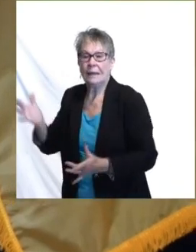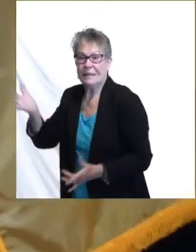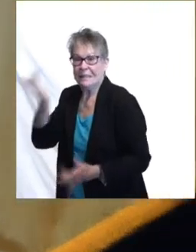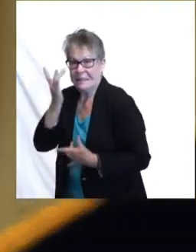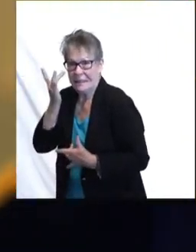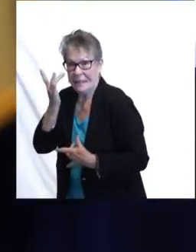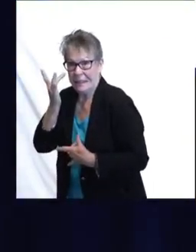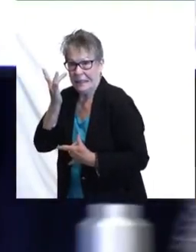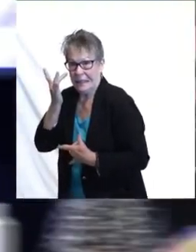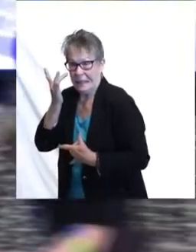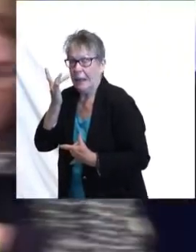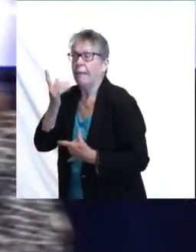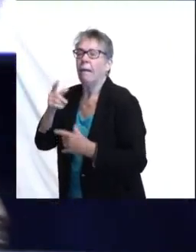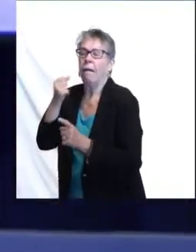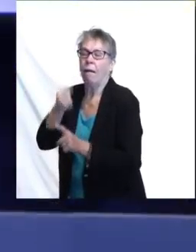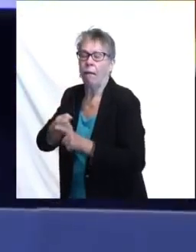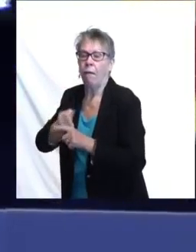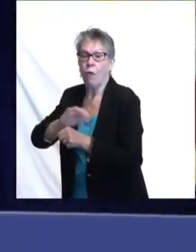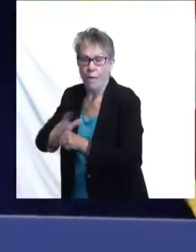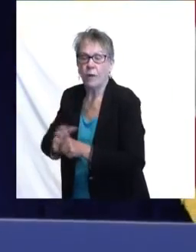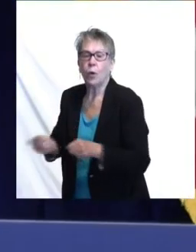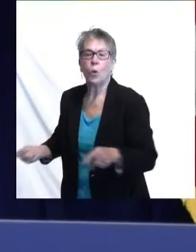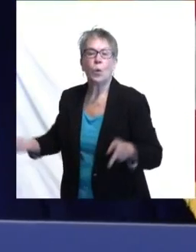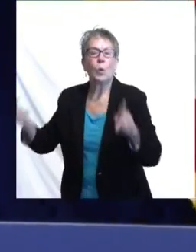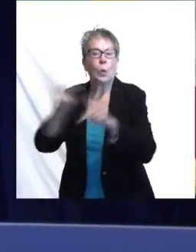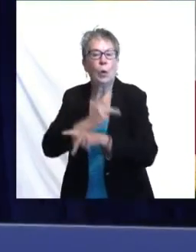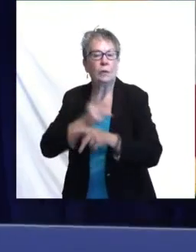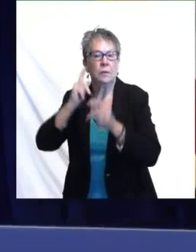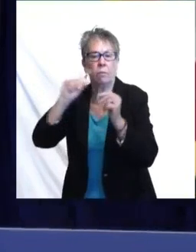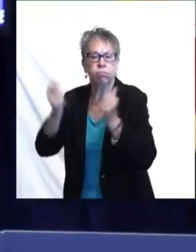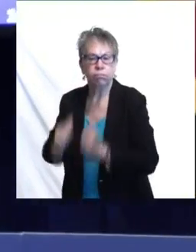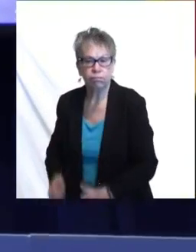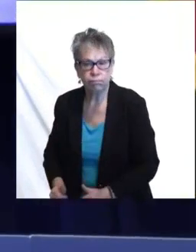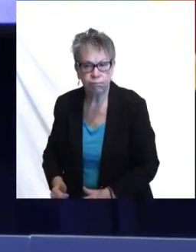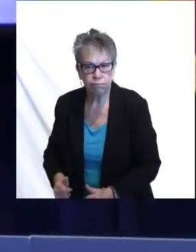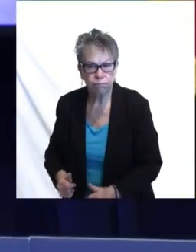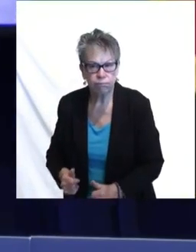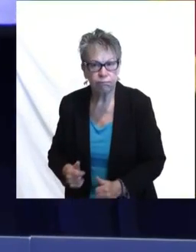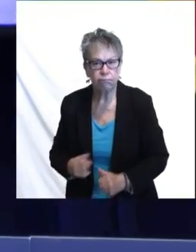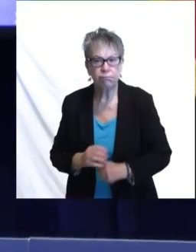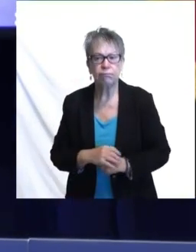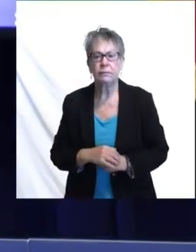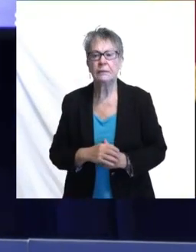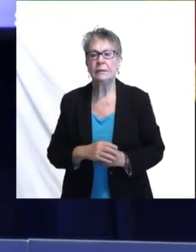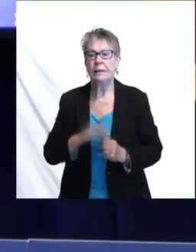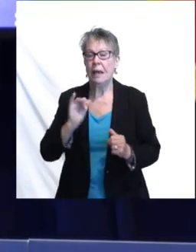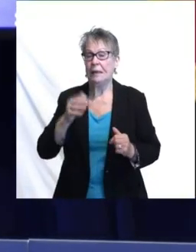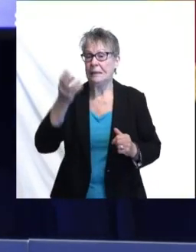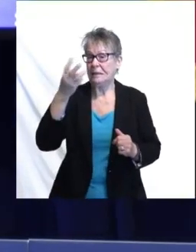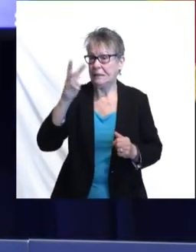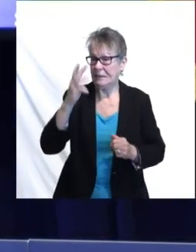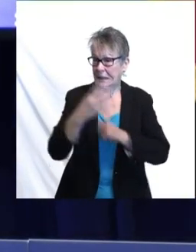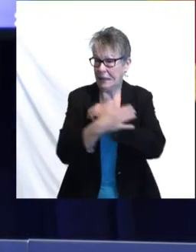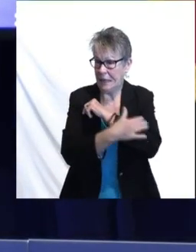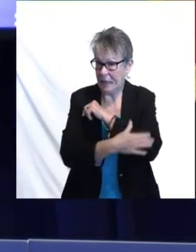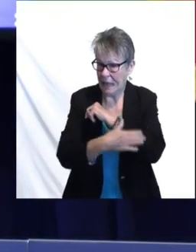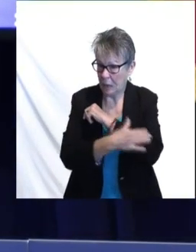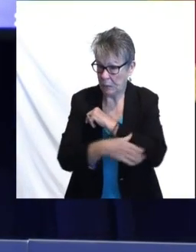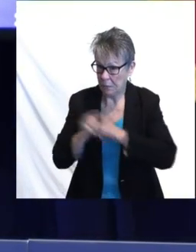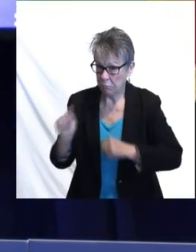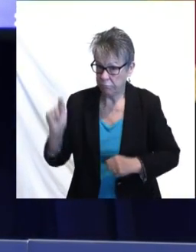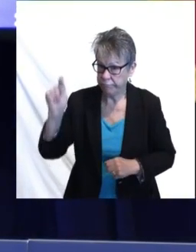in 16 counties: Bergen, Camden, Cumberland, Essex, Hudson, Hunterdon, Mercer,